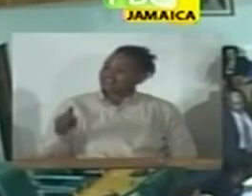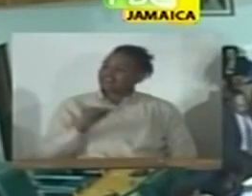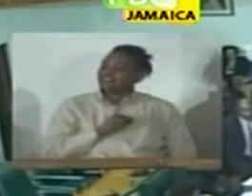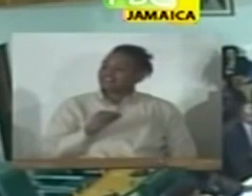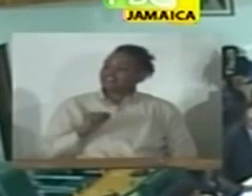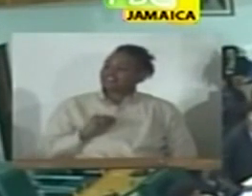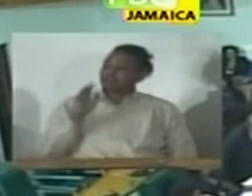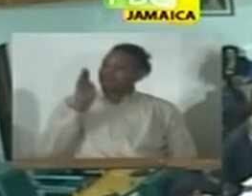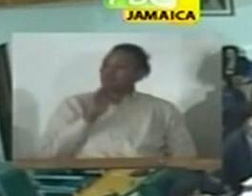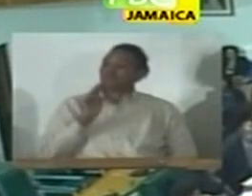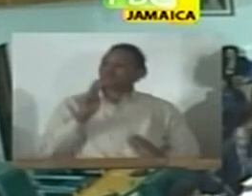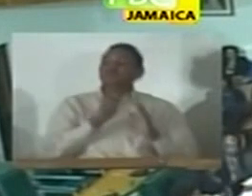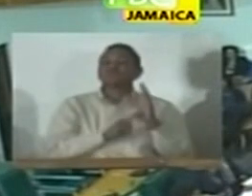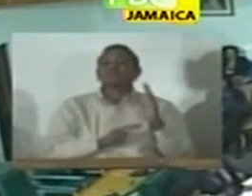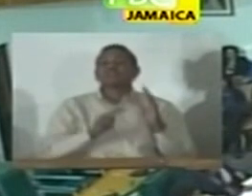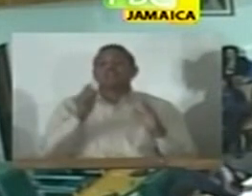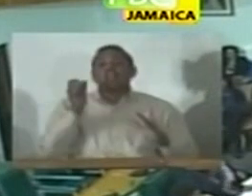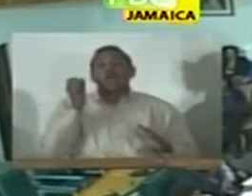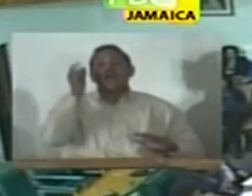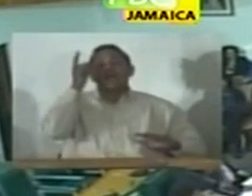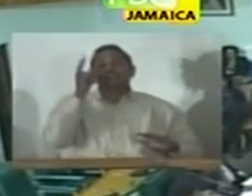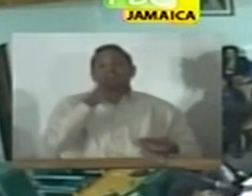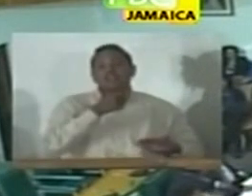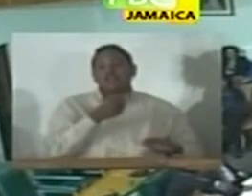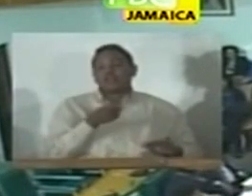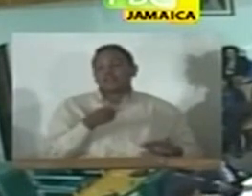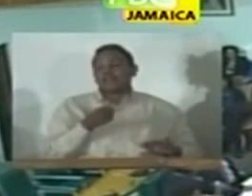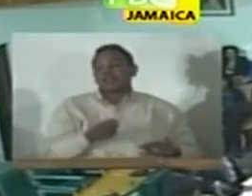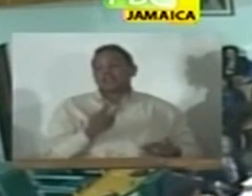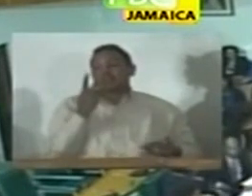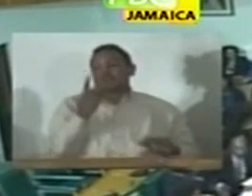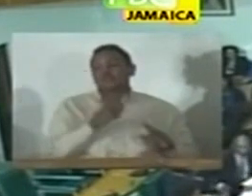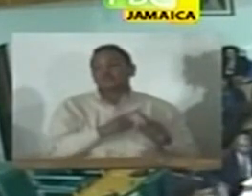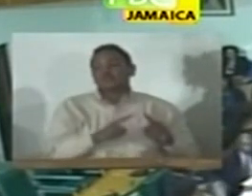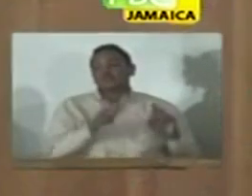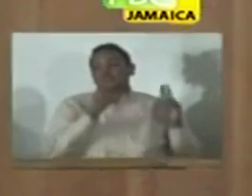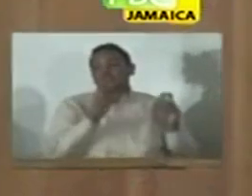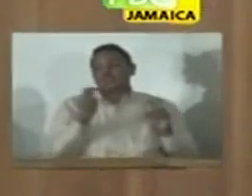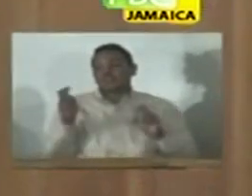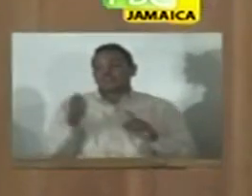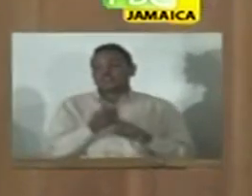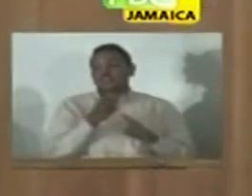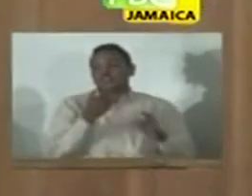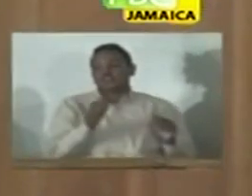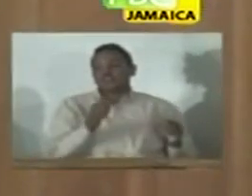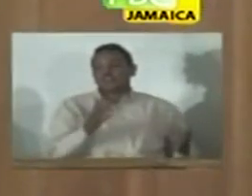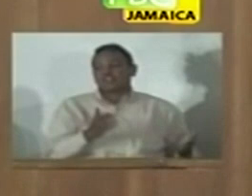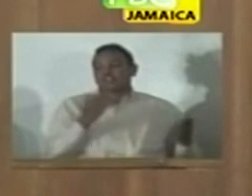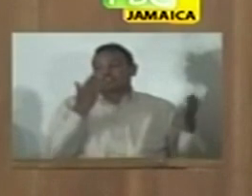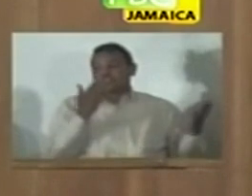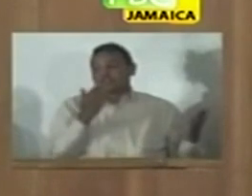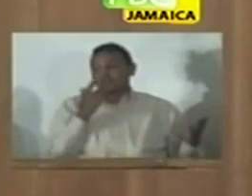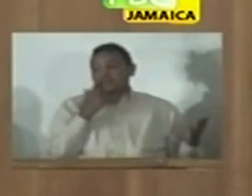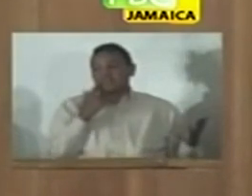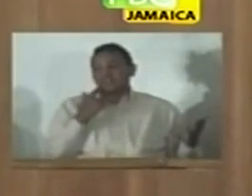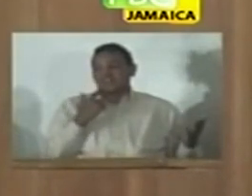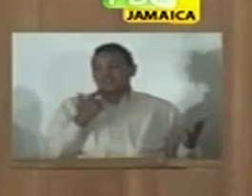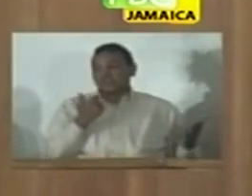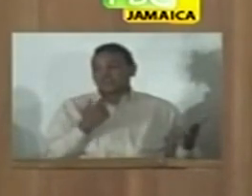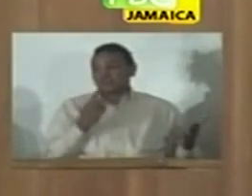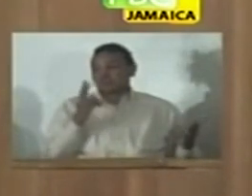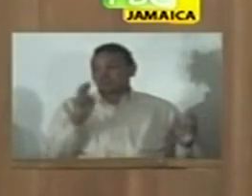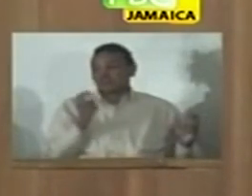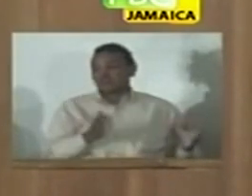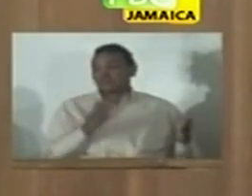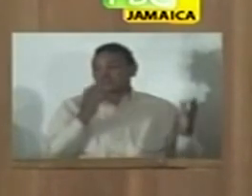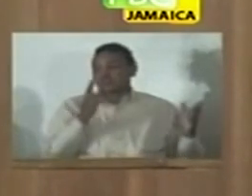understand, because there are two different issues that he is seeking to raise. They are raising two